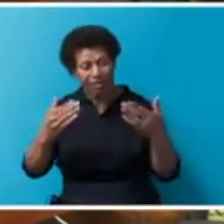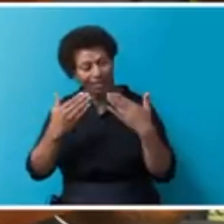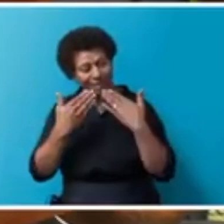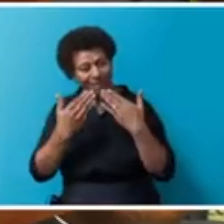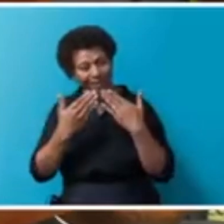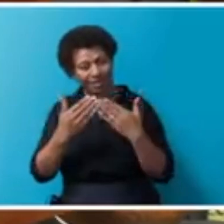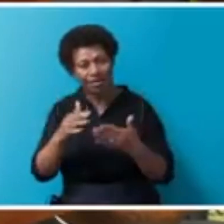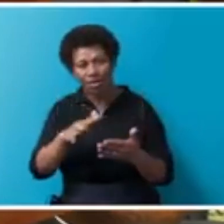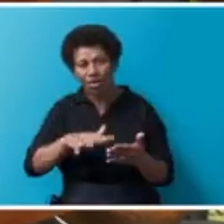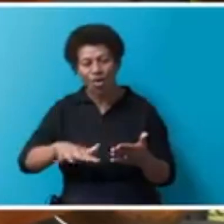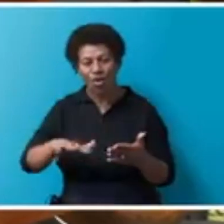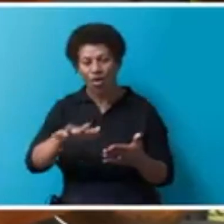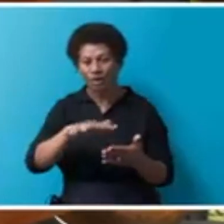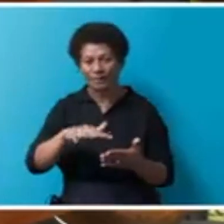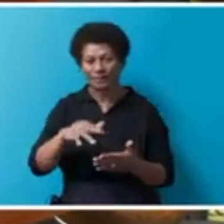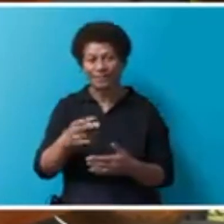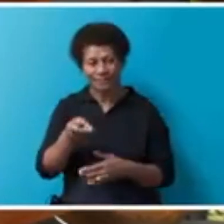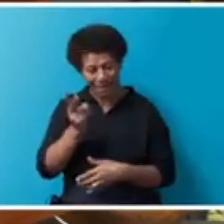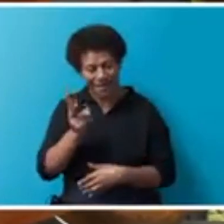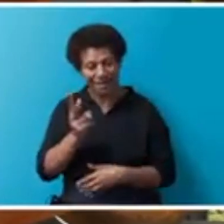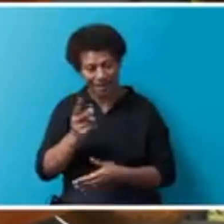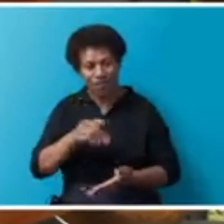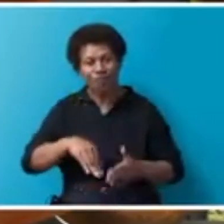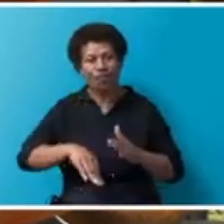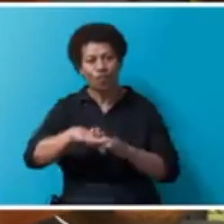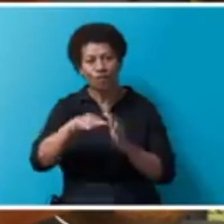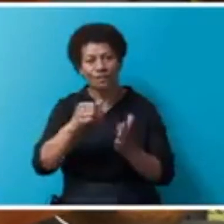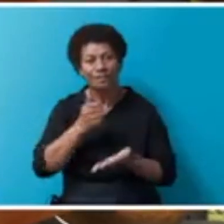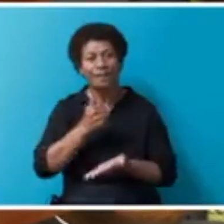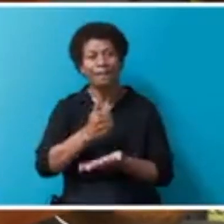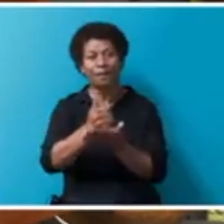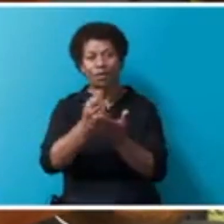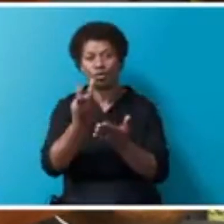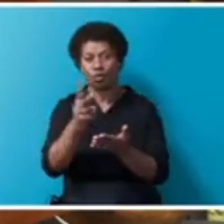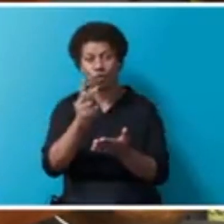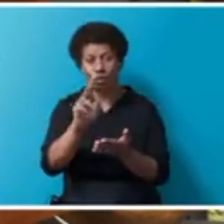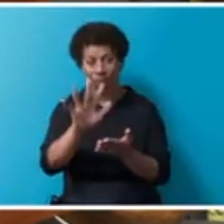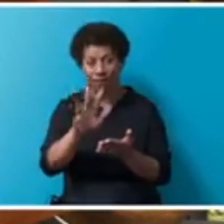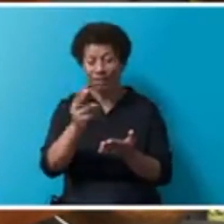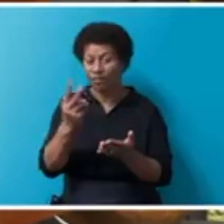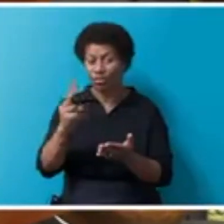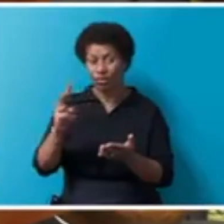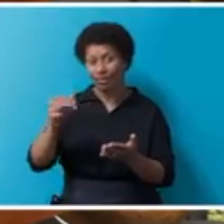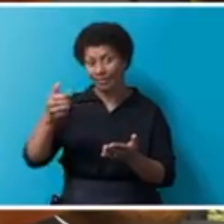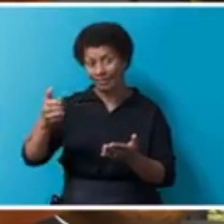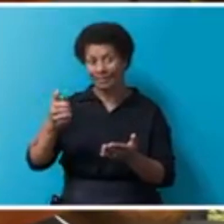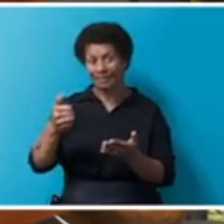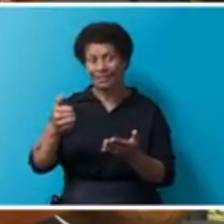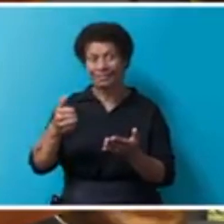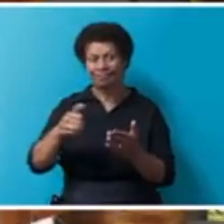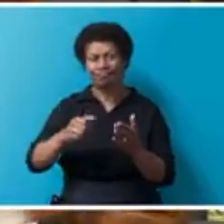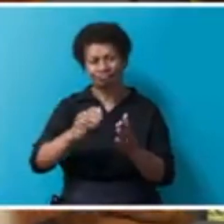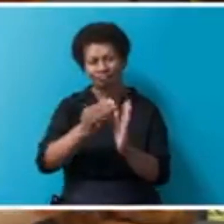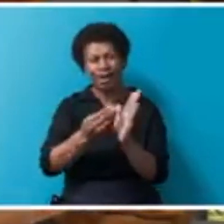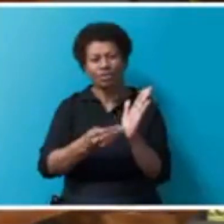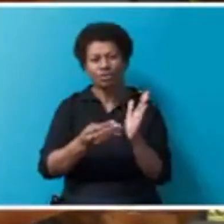and I reiterate my full support for the 2025-2026 budget. Vinaka Wakalif.